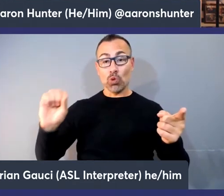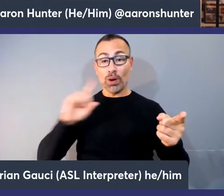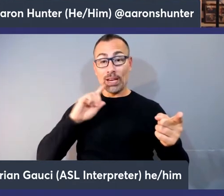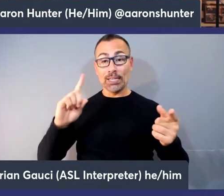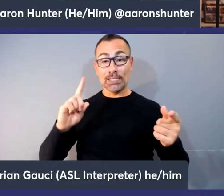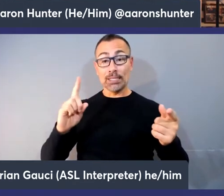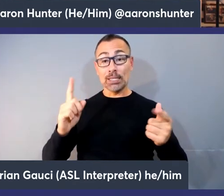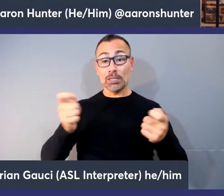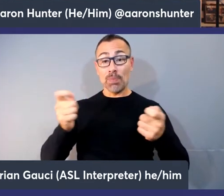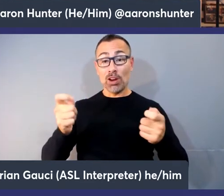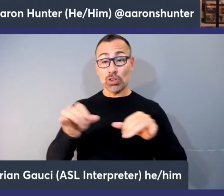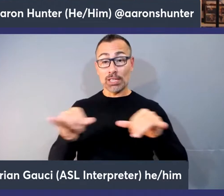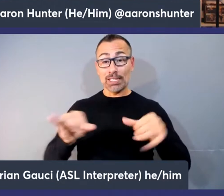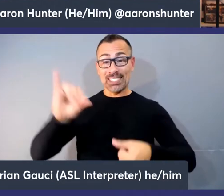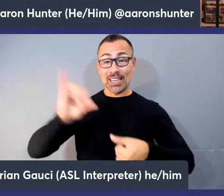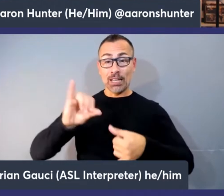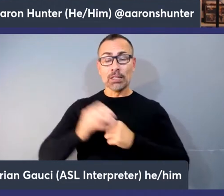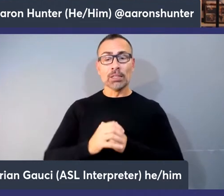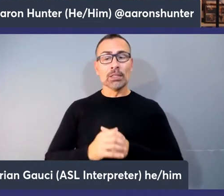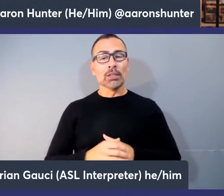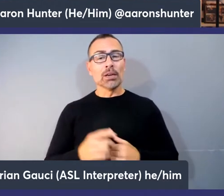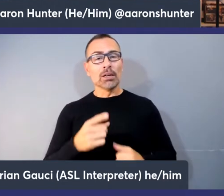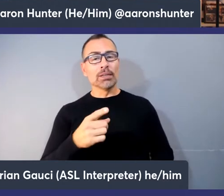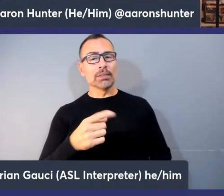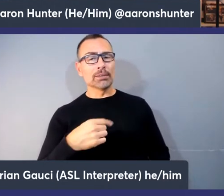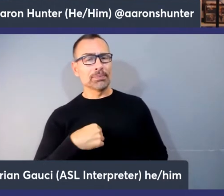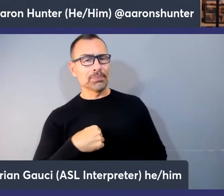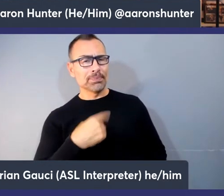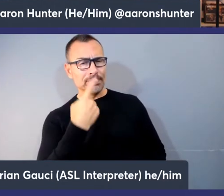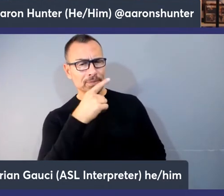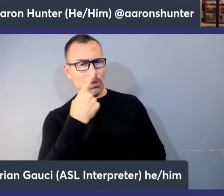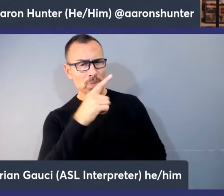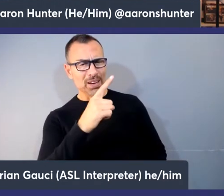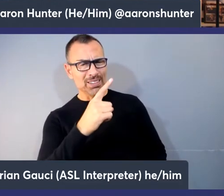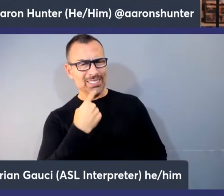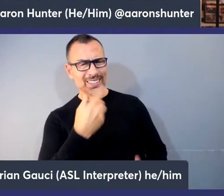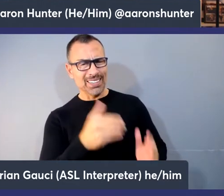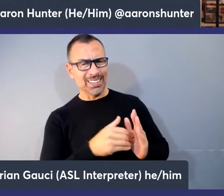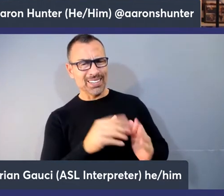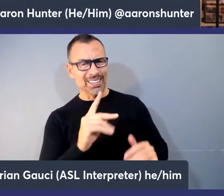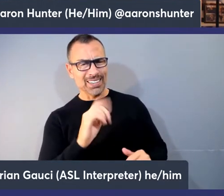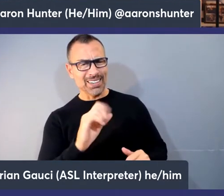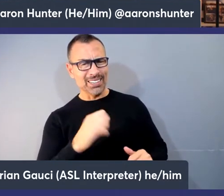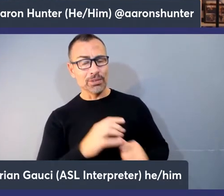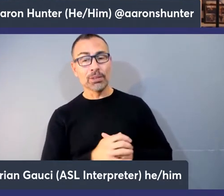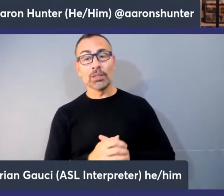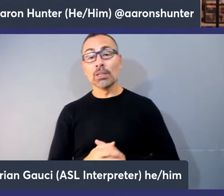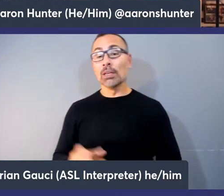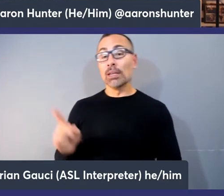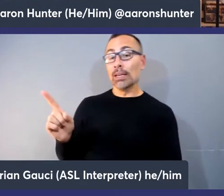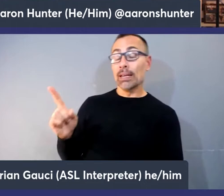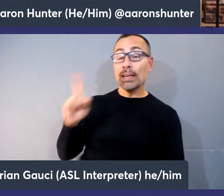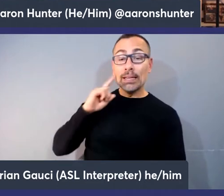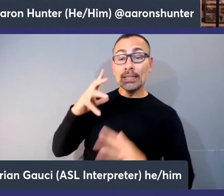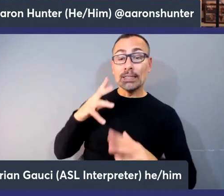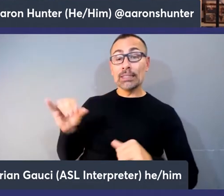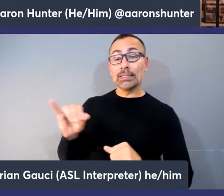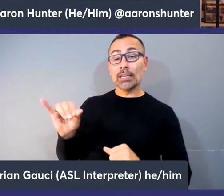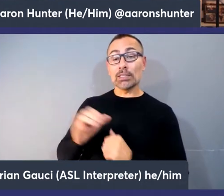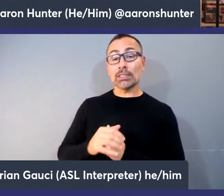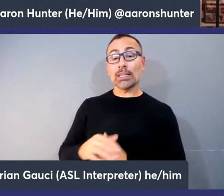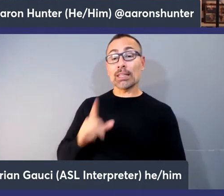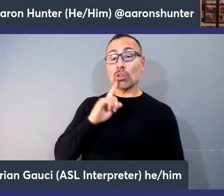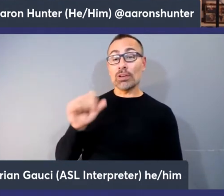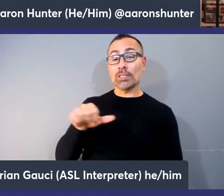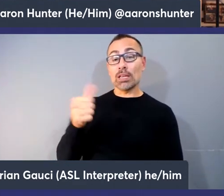Yeah. So, sorry, could you repeat that, Kyle? No. So it sounds like, and I don't want to compare service to service, but it sounds like there's another